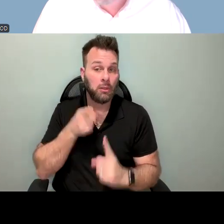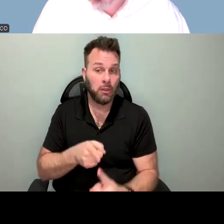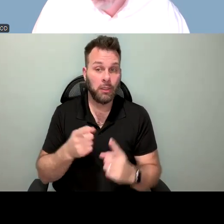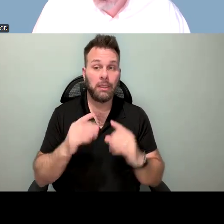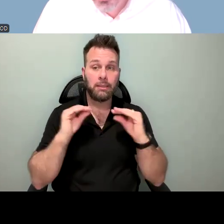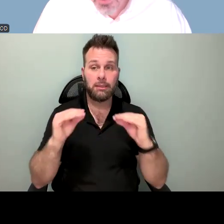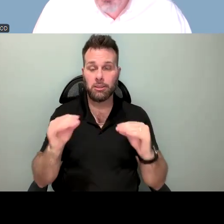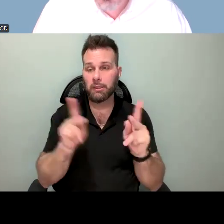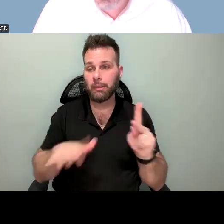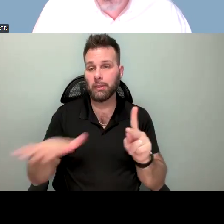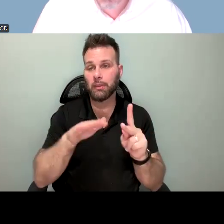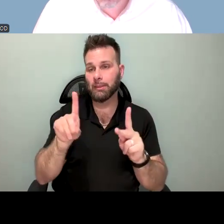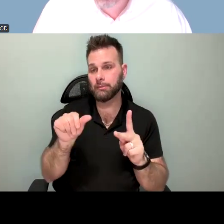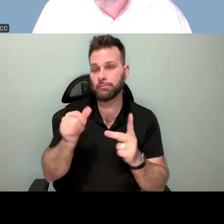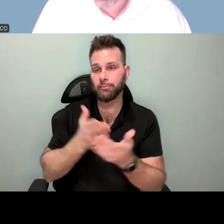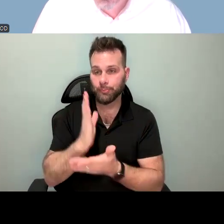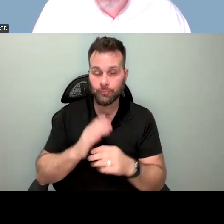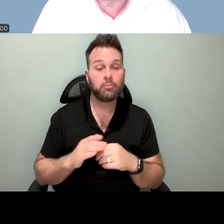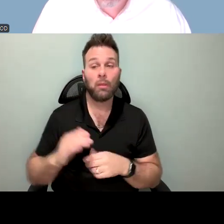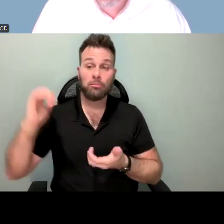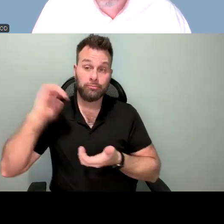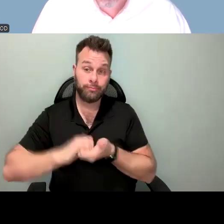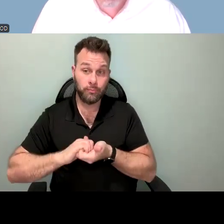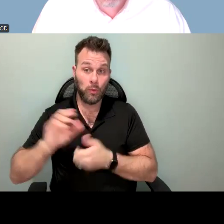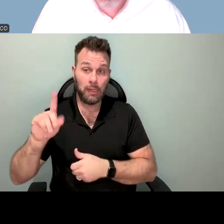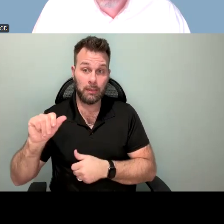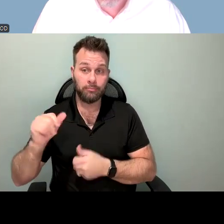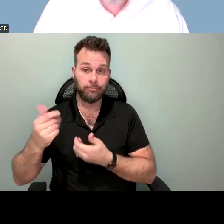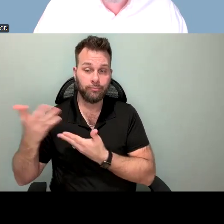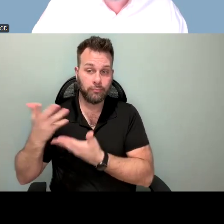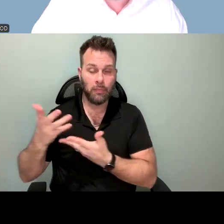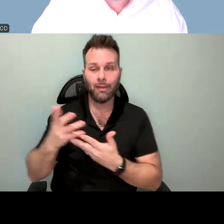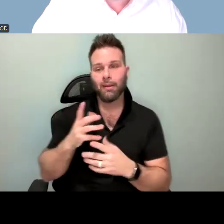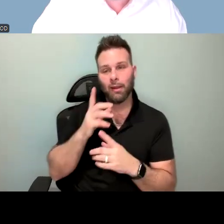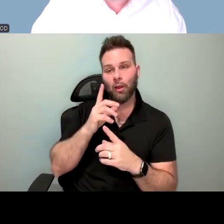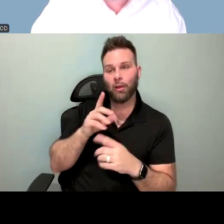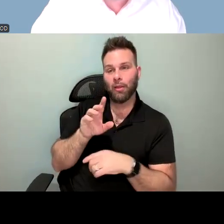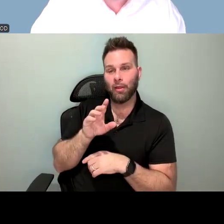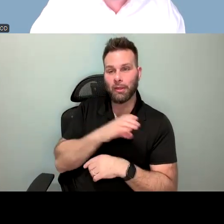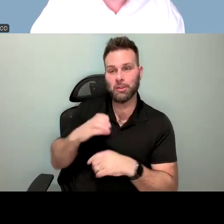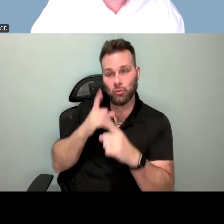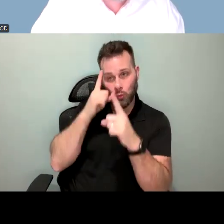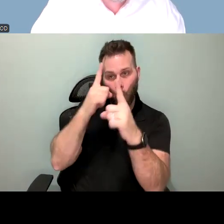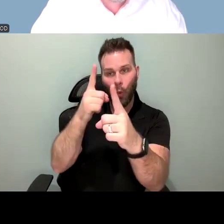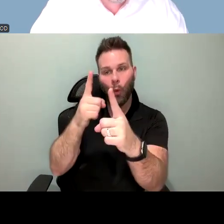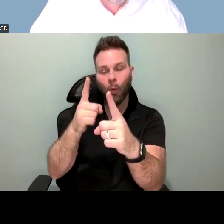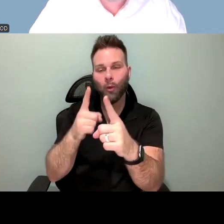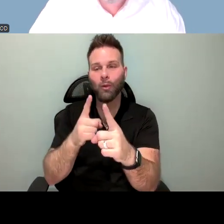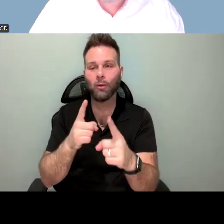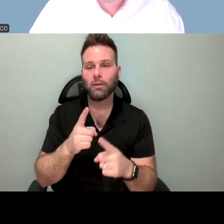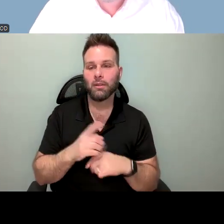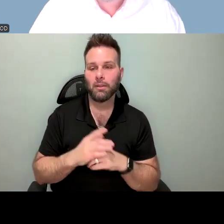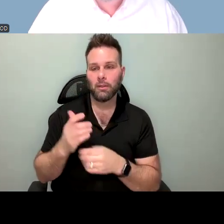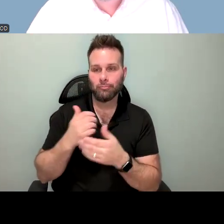And collaborating with the ADA coordinator strengthens COD initiatives and helps ensure that accessibility concerns are addressed